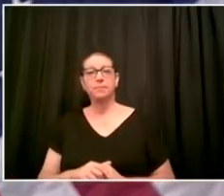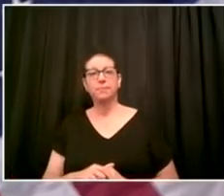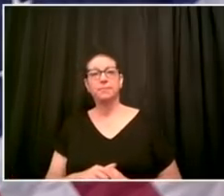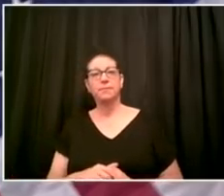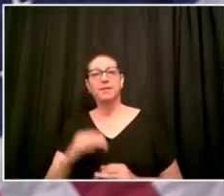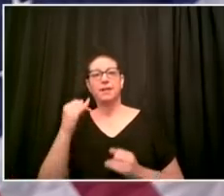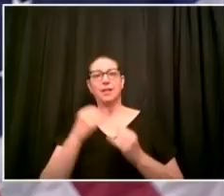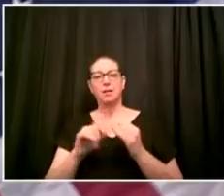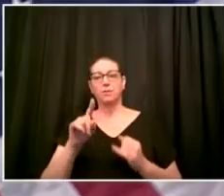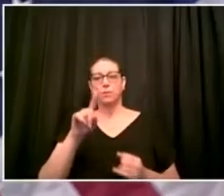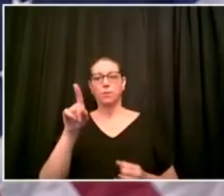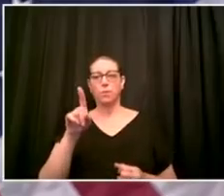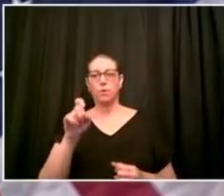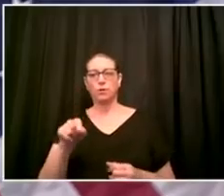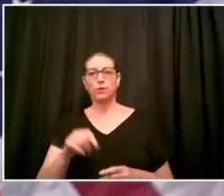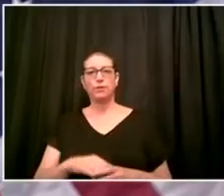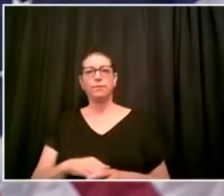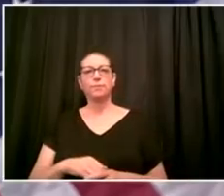WCBS 880. Rich?